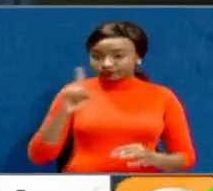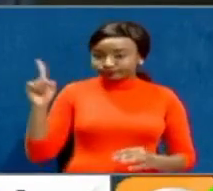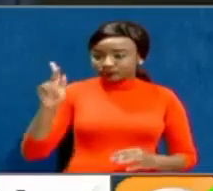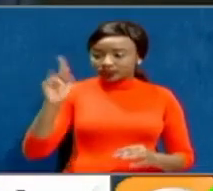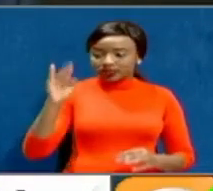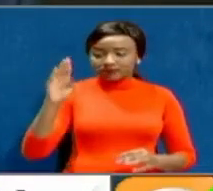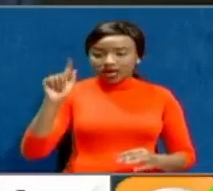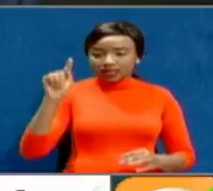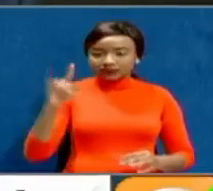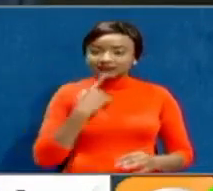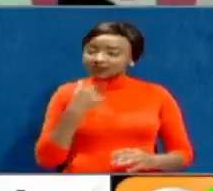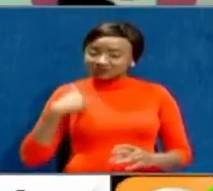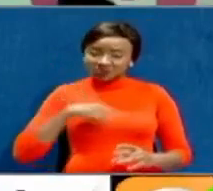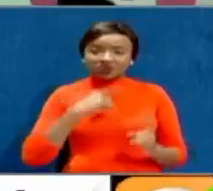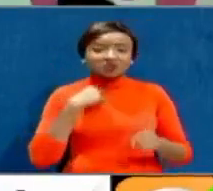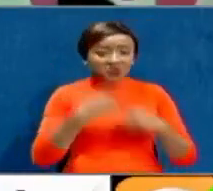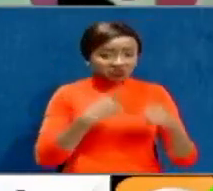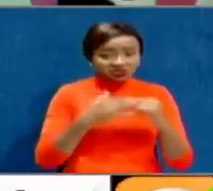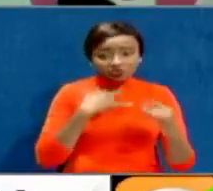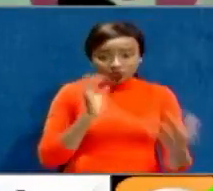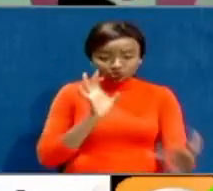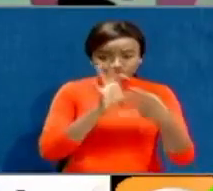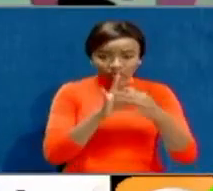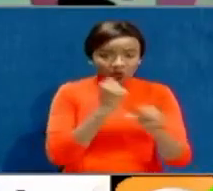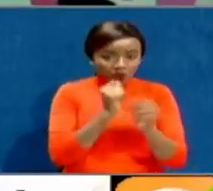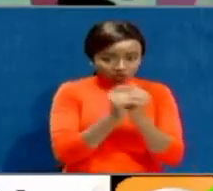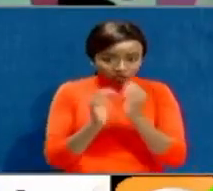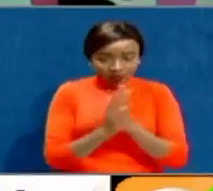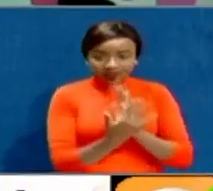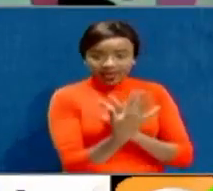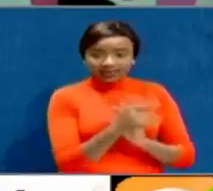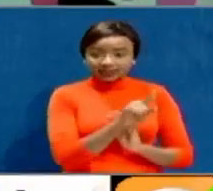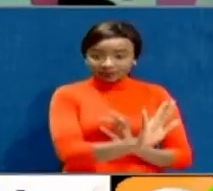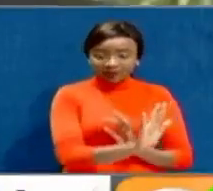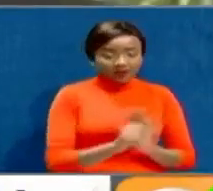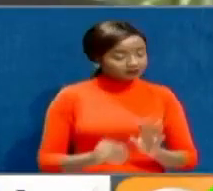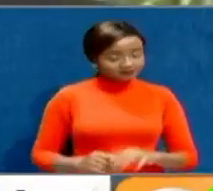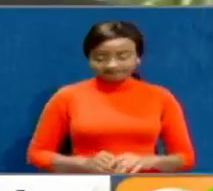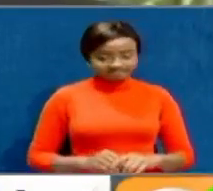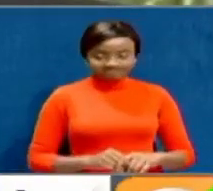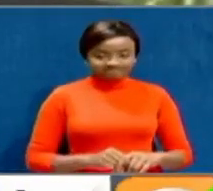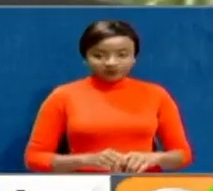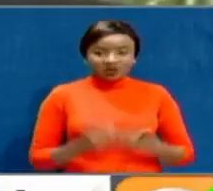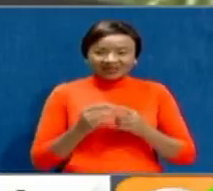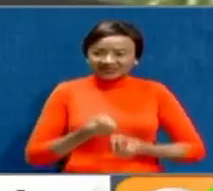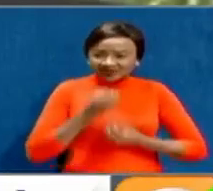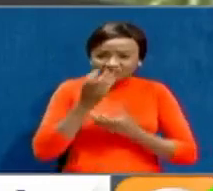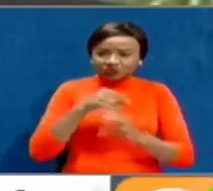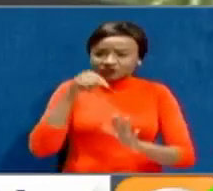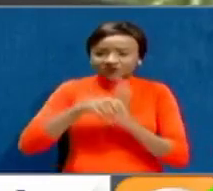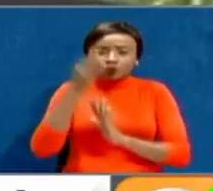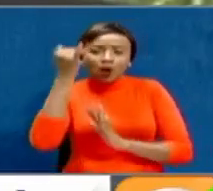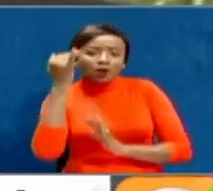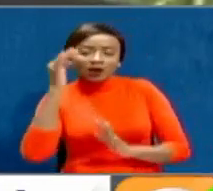Kibati said they will no longer be pursuing the proposed joint venture transaction with Airtel Networks Kenya Limited. While not divulging more